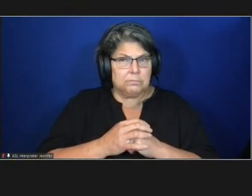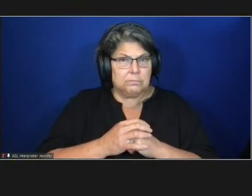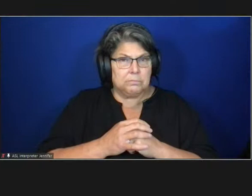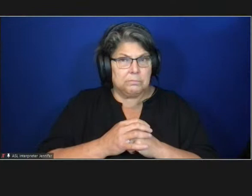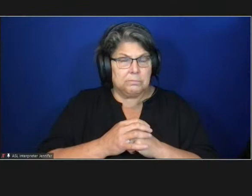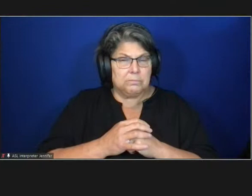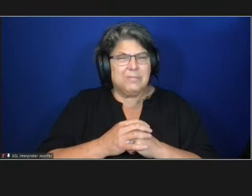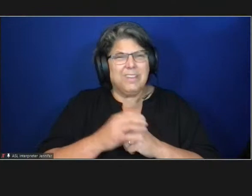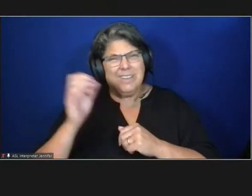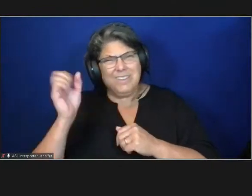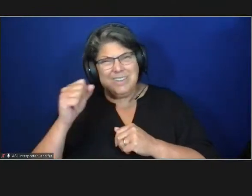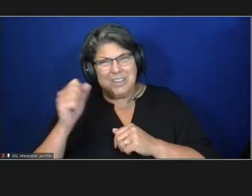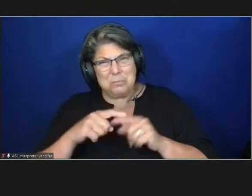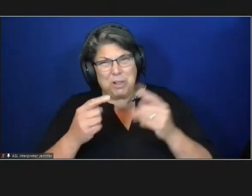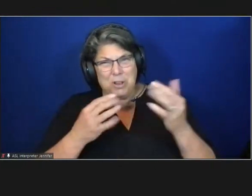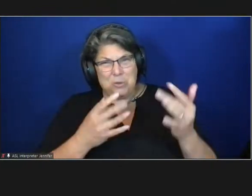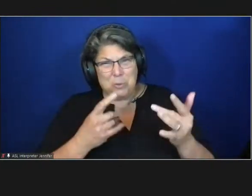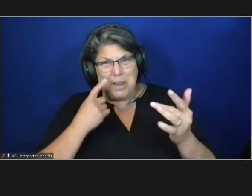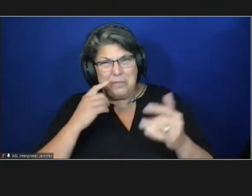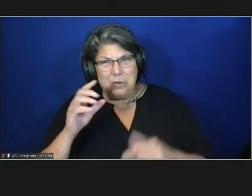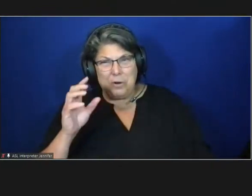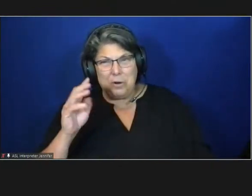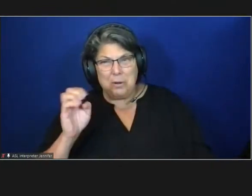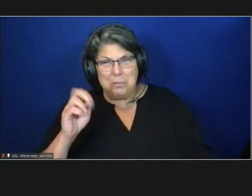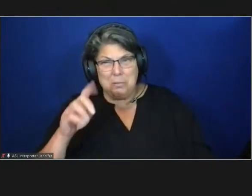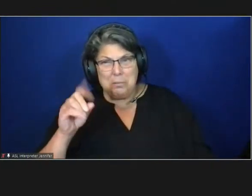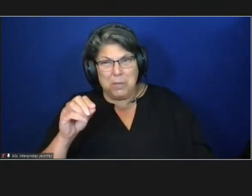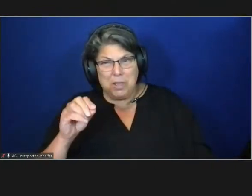I do, but I was waiting for Mendo Voice to start.